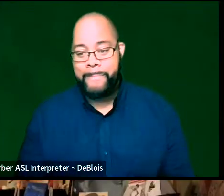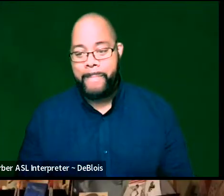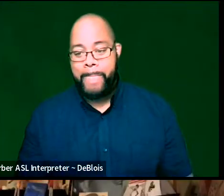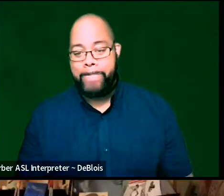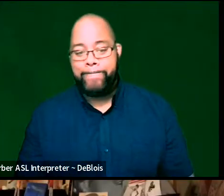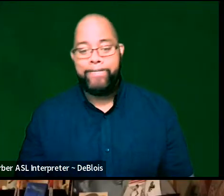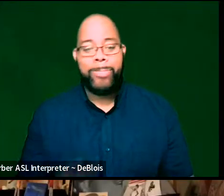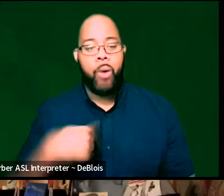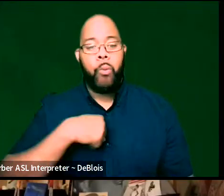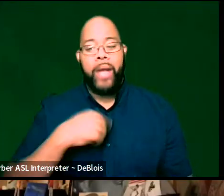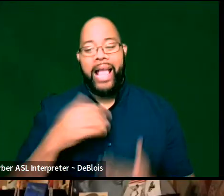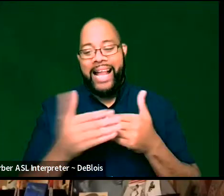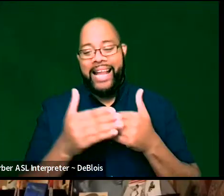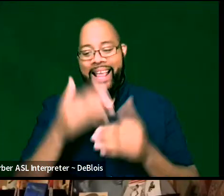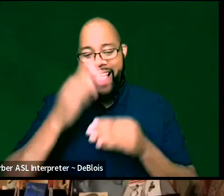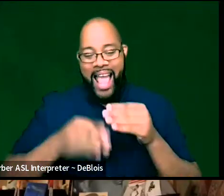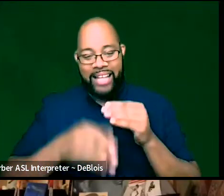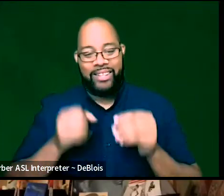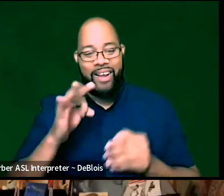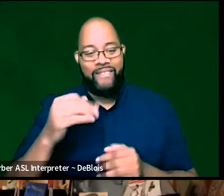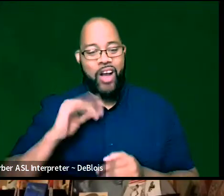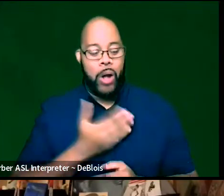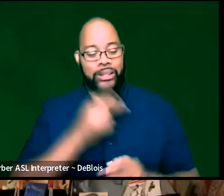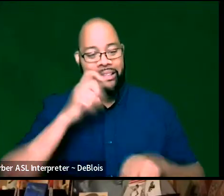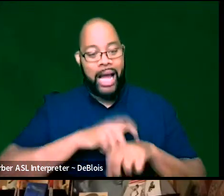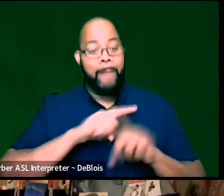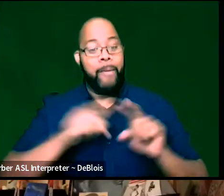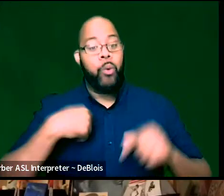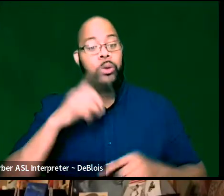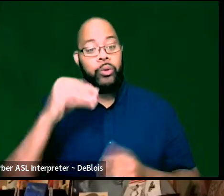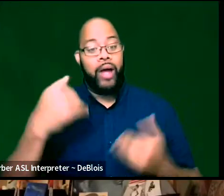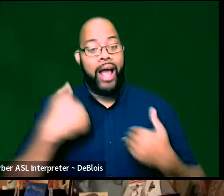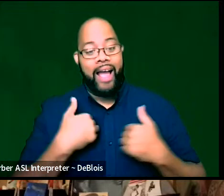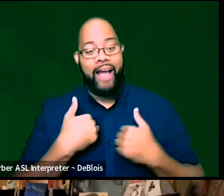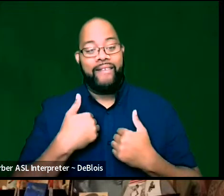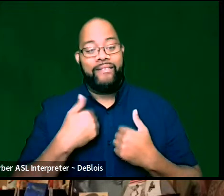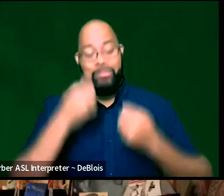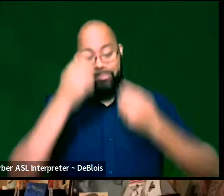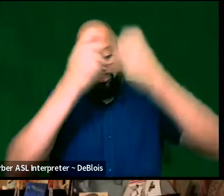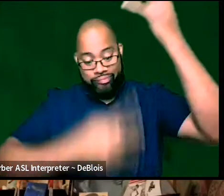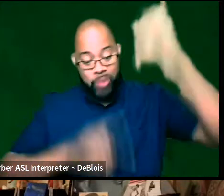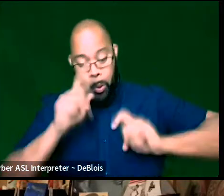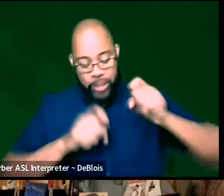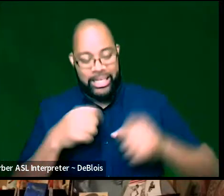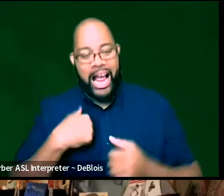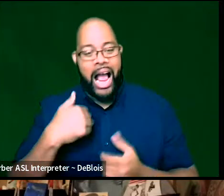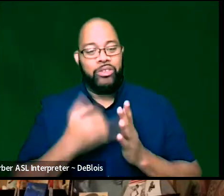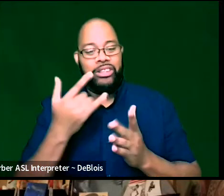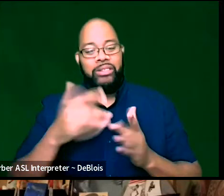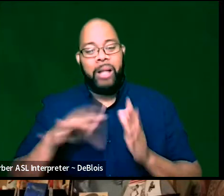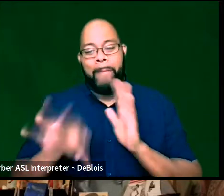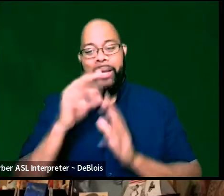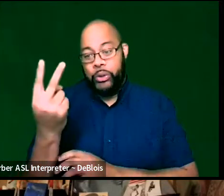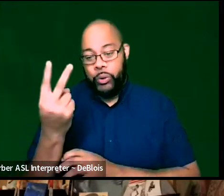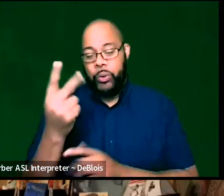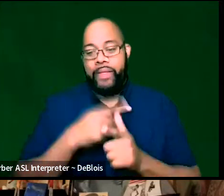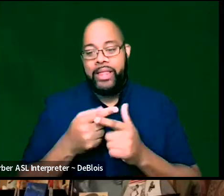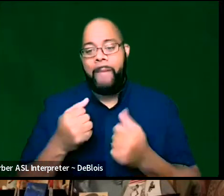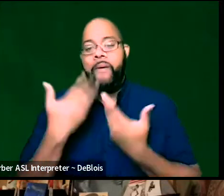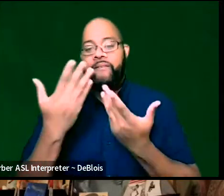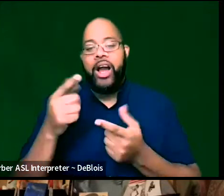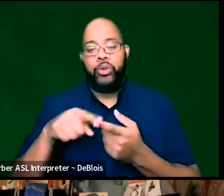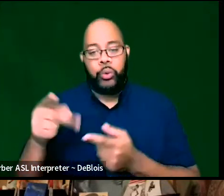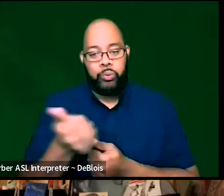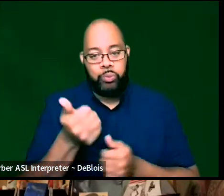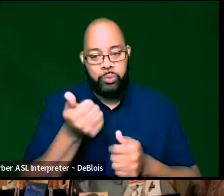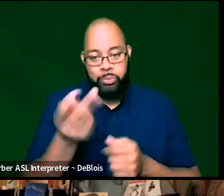We are nearing the end of our time, but we do have a slew of questions here, and I'm just going to pick 2 and provide them to